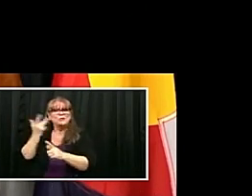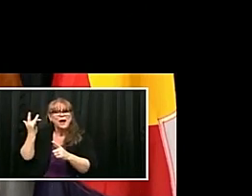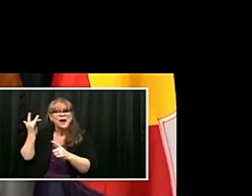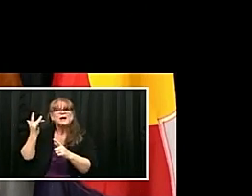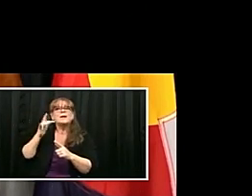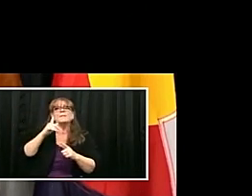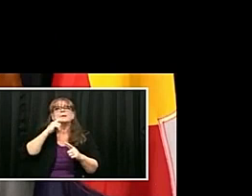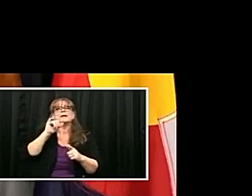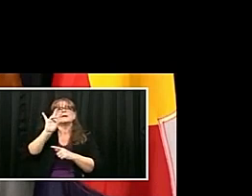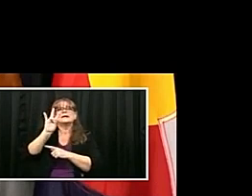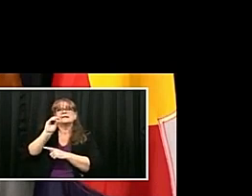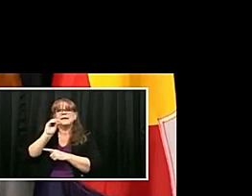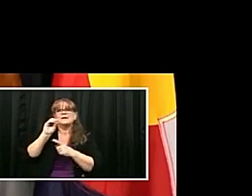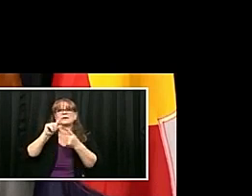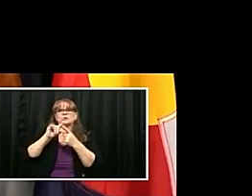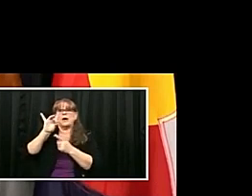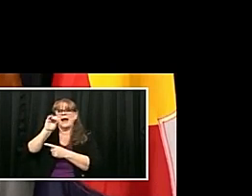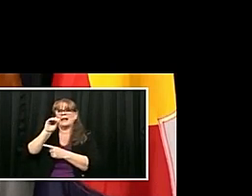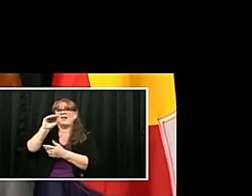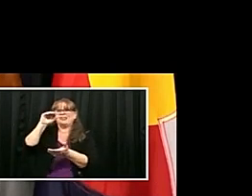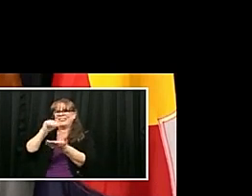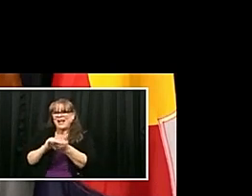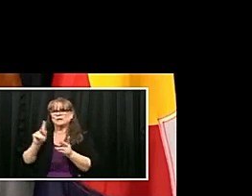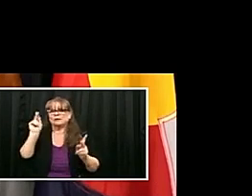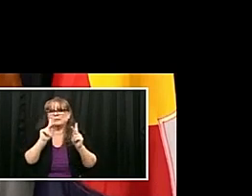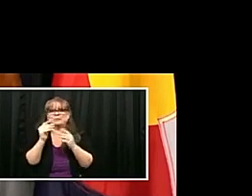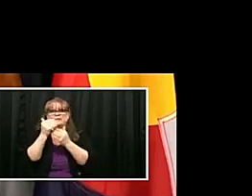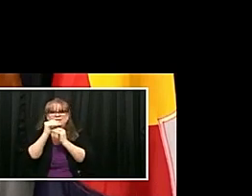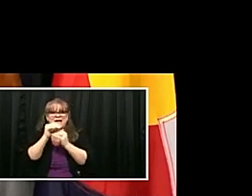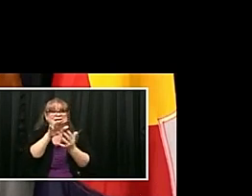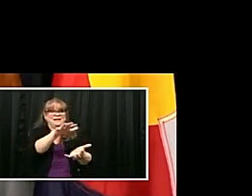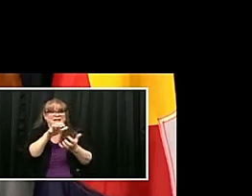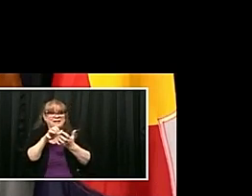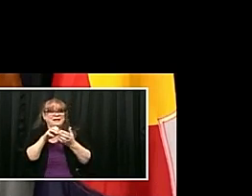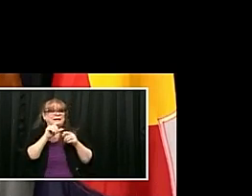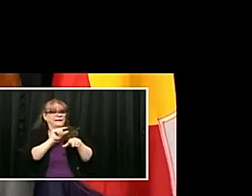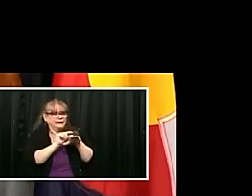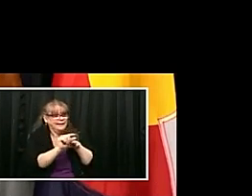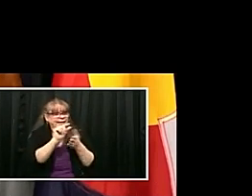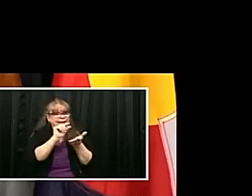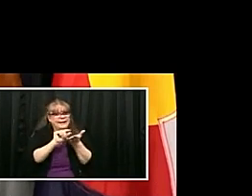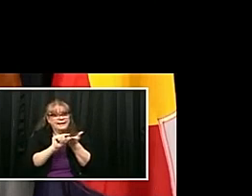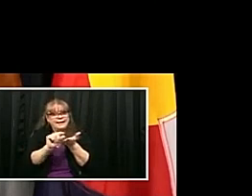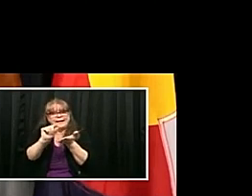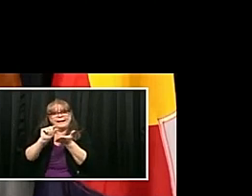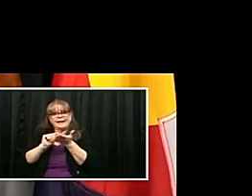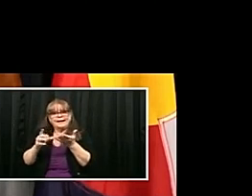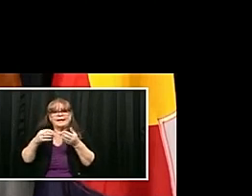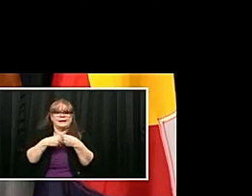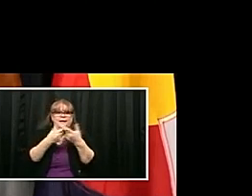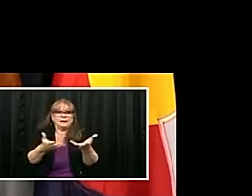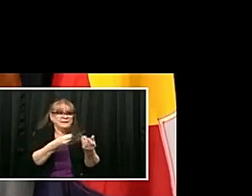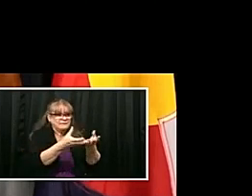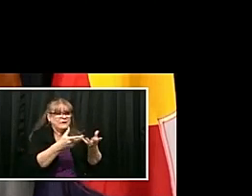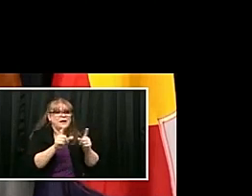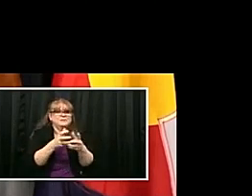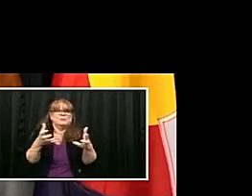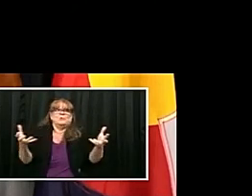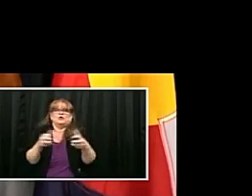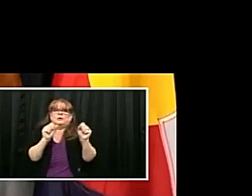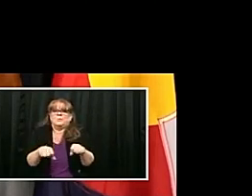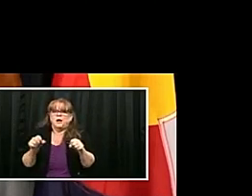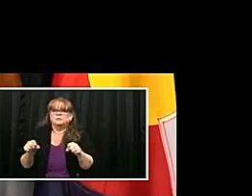Coloradans over the age of 70, most of whom want the vaccine or eager to get it. So if you're over 70, you may have gotten the vaccine. You may get